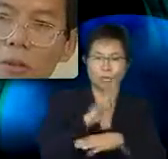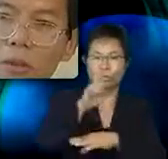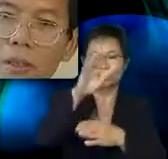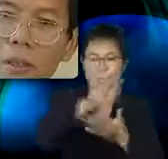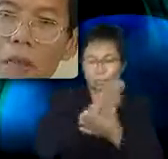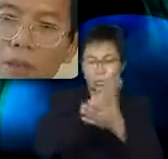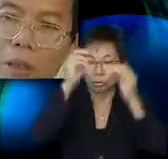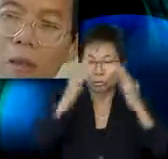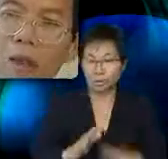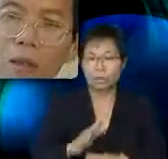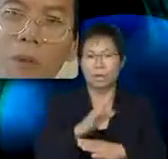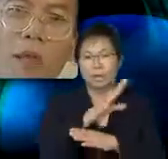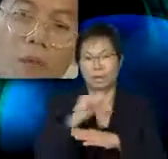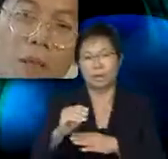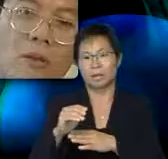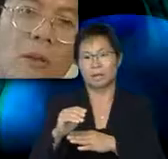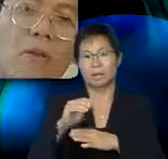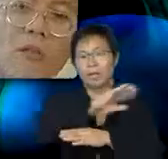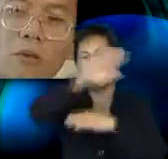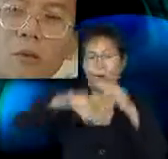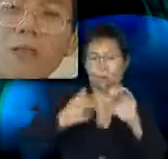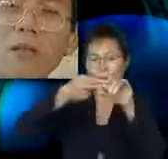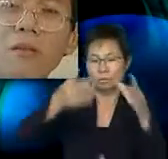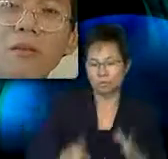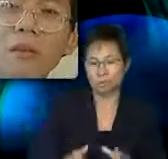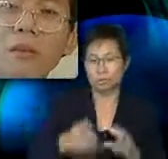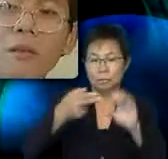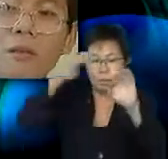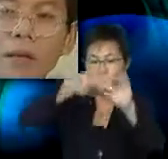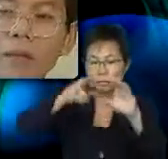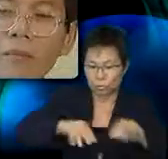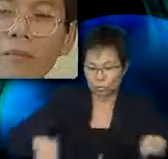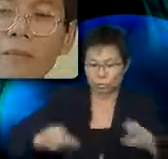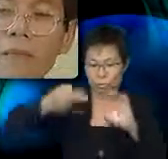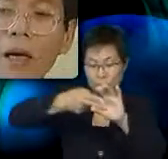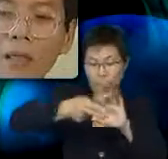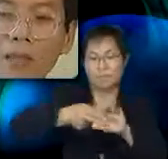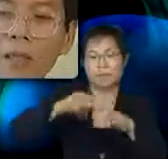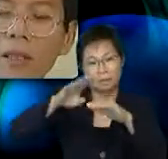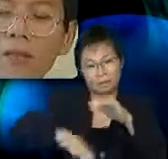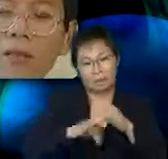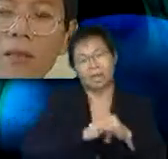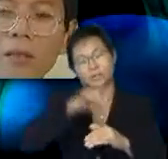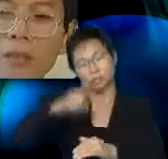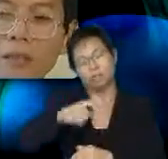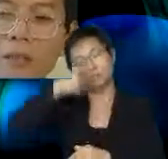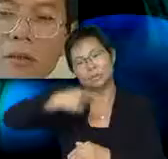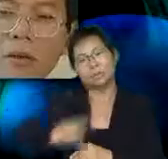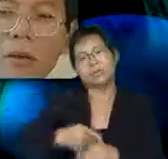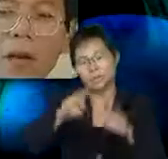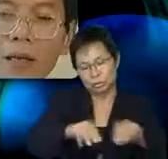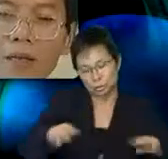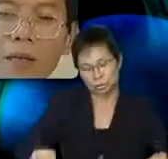school teachers and with the whole participation of the students, then I should say that the